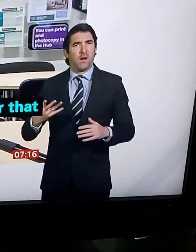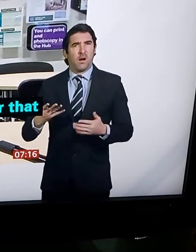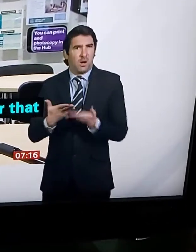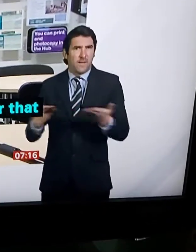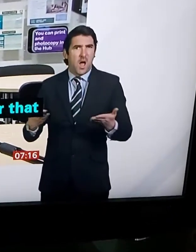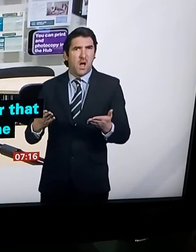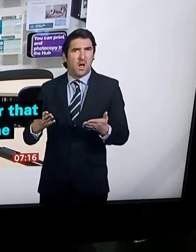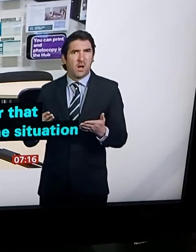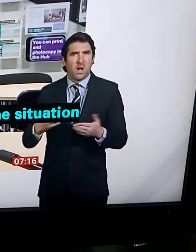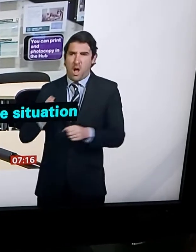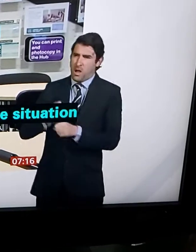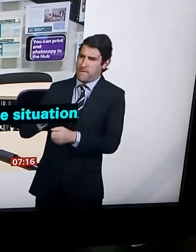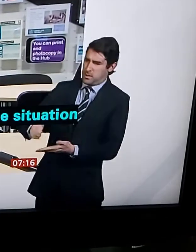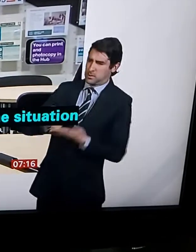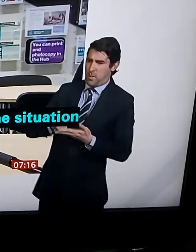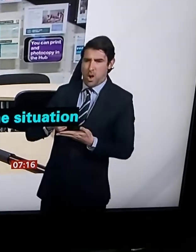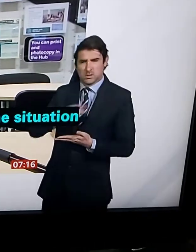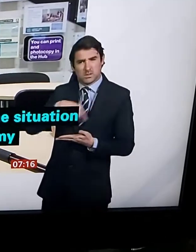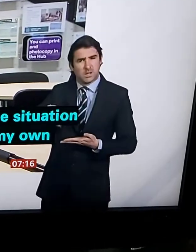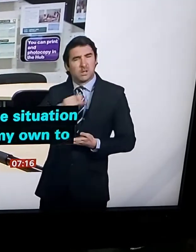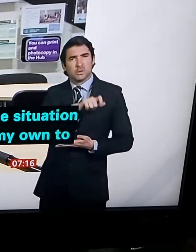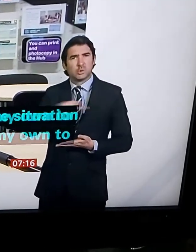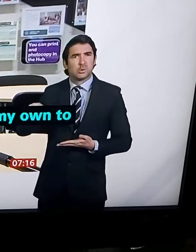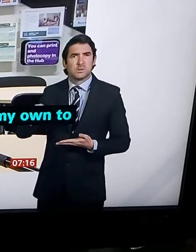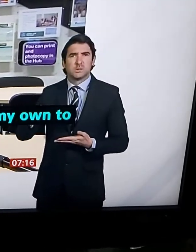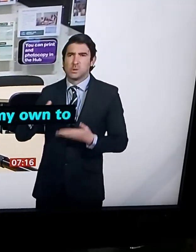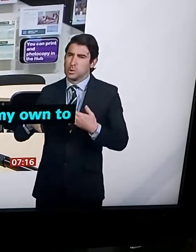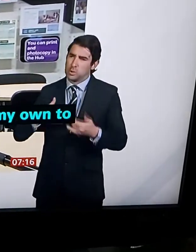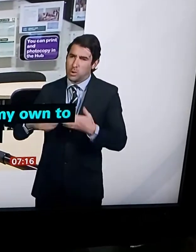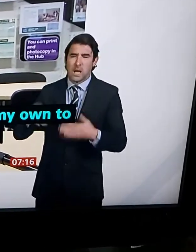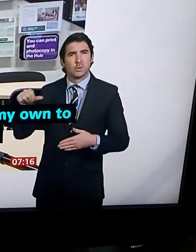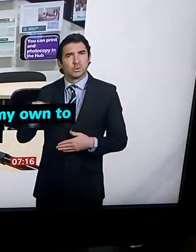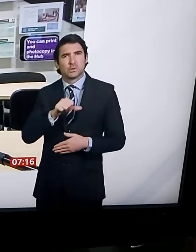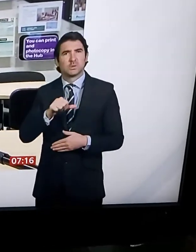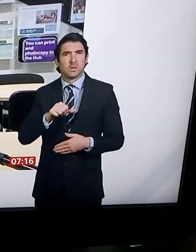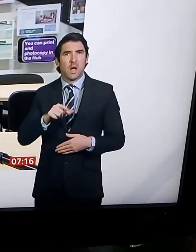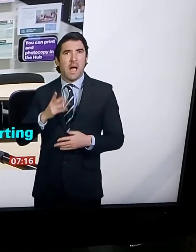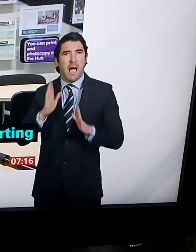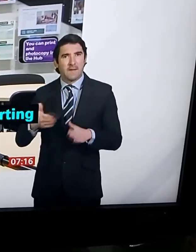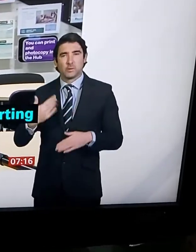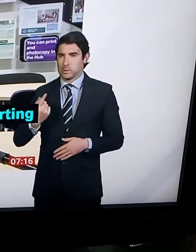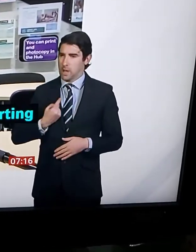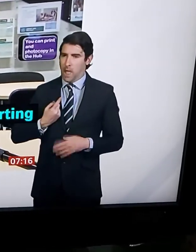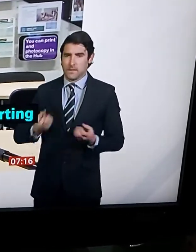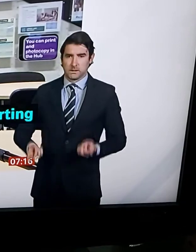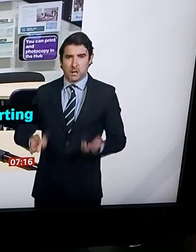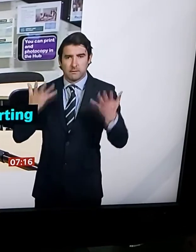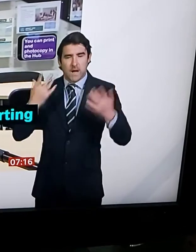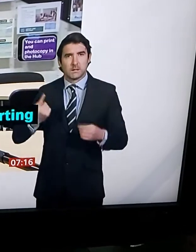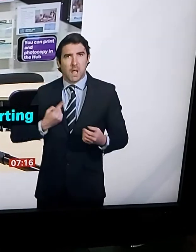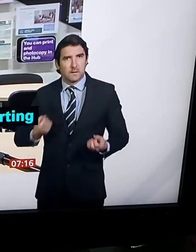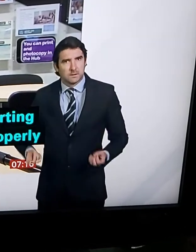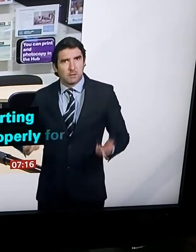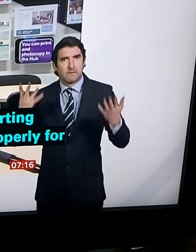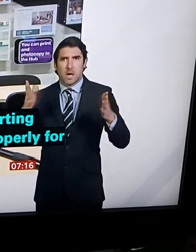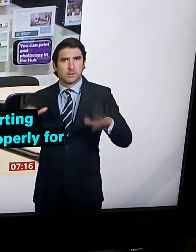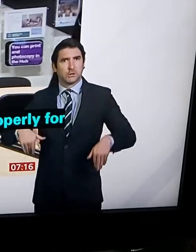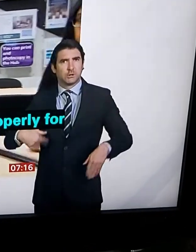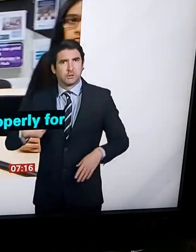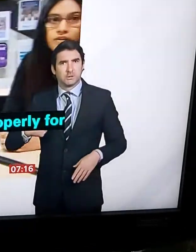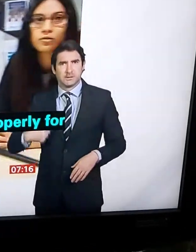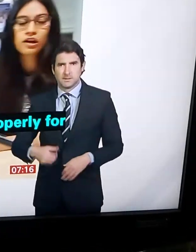out, and that the government isn't supporting the students to sort it out properly for everyone, that we have to sort of make sacrifices on our own behalf to sort this out properly.